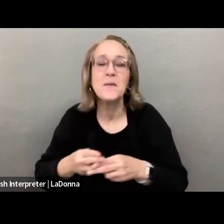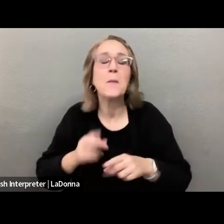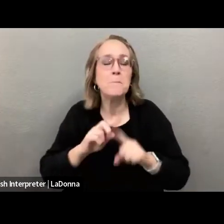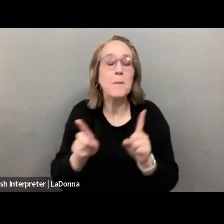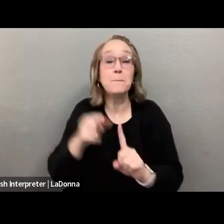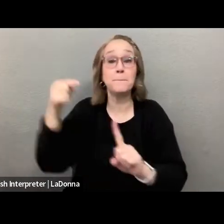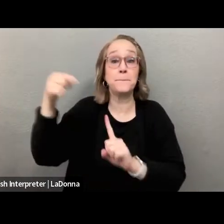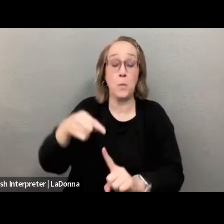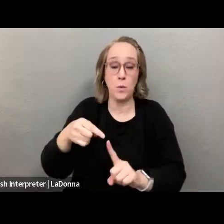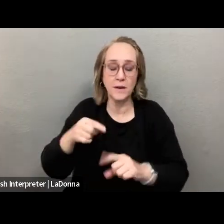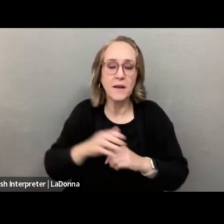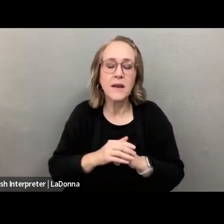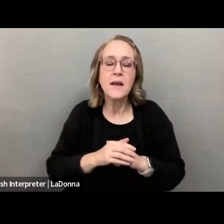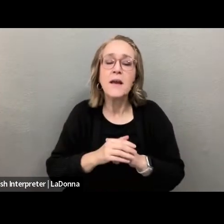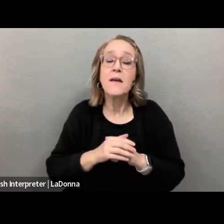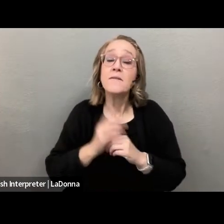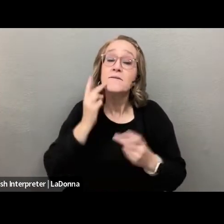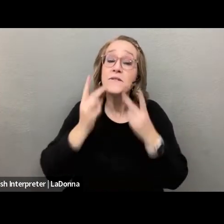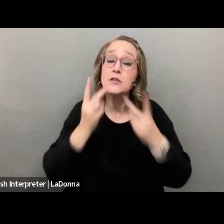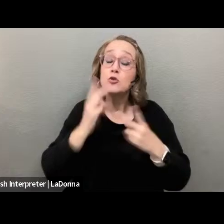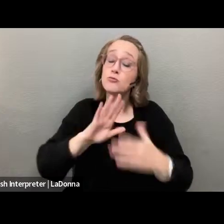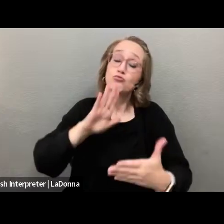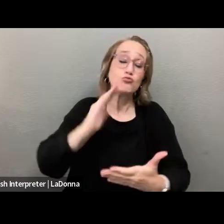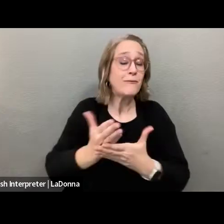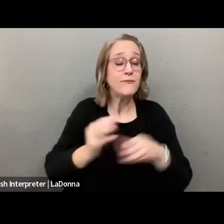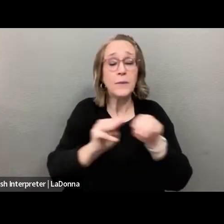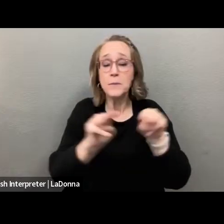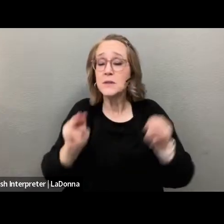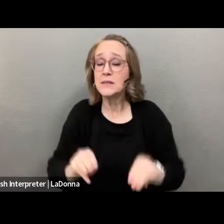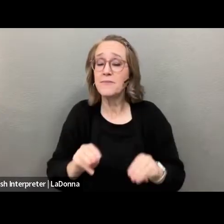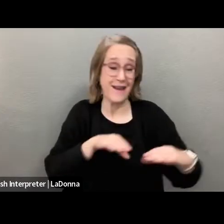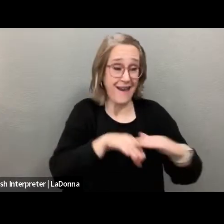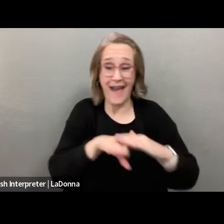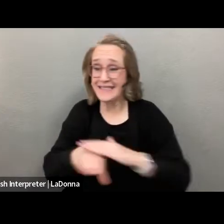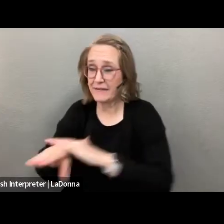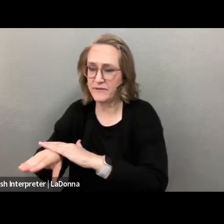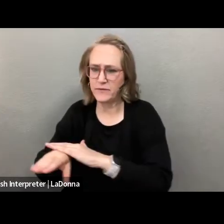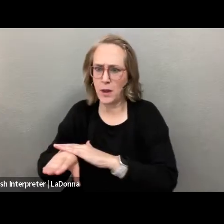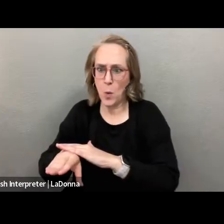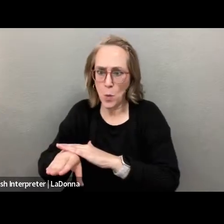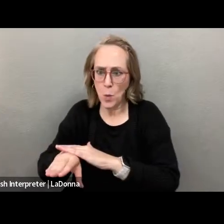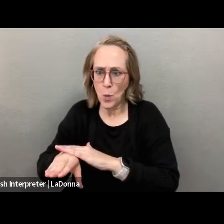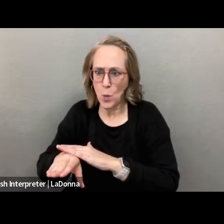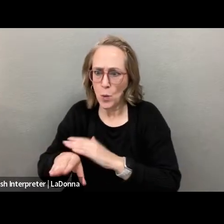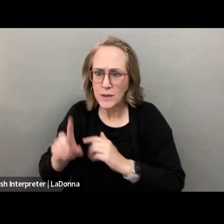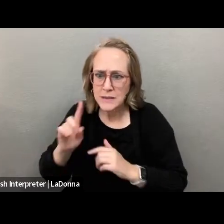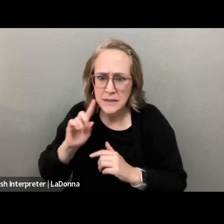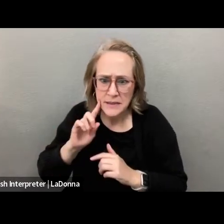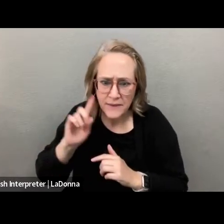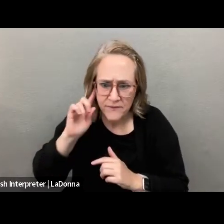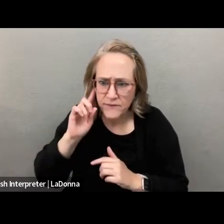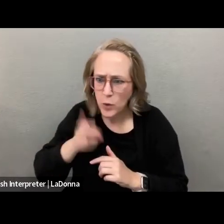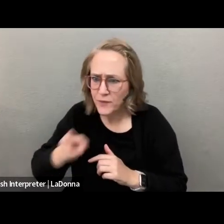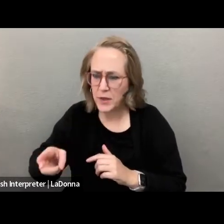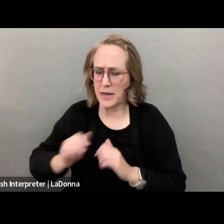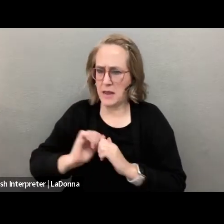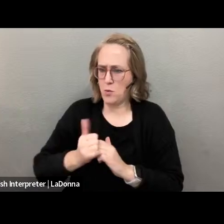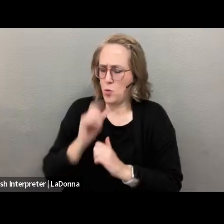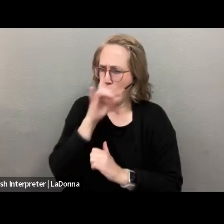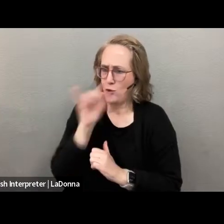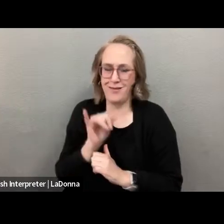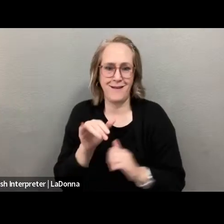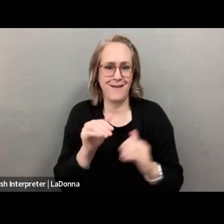visitors have access? You know, how do we make sure that we're accommodating our deaf and hard of hearing people? And so